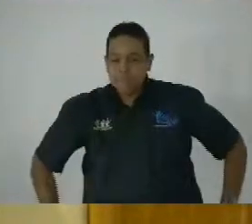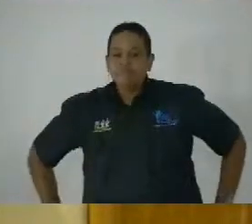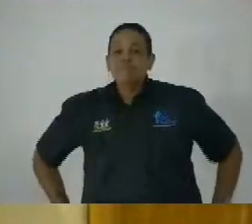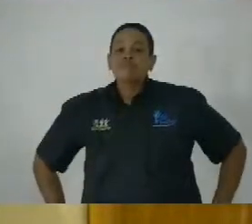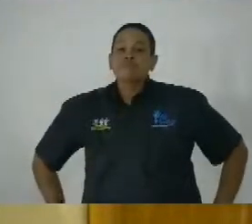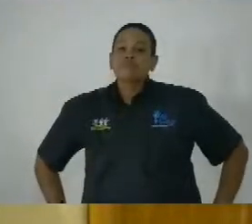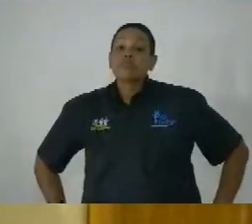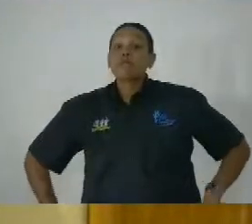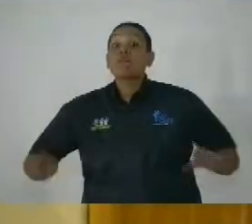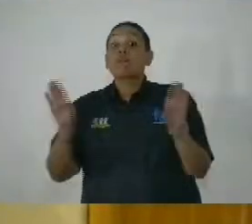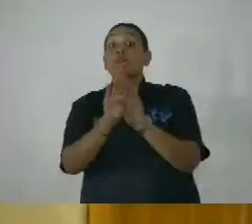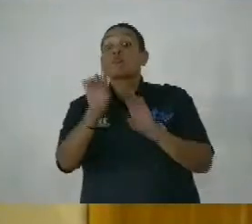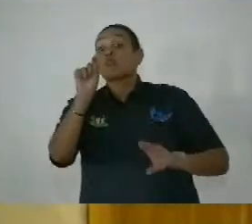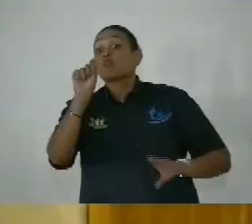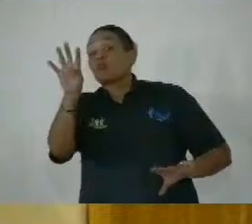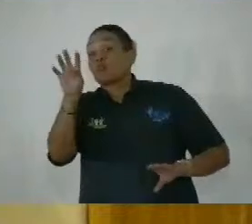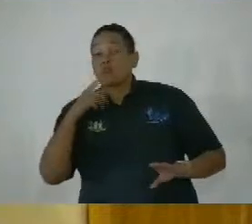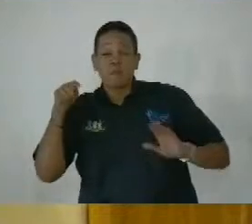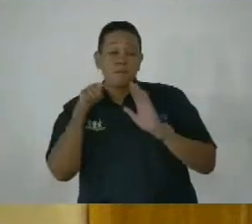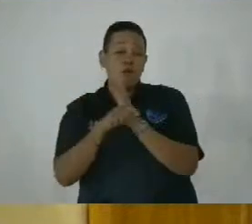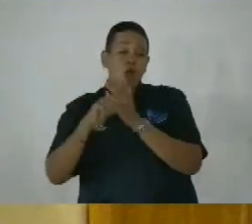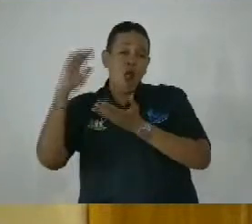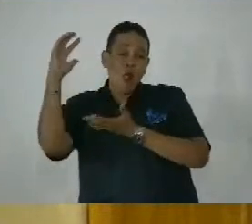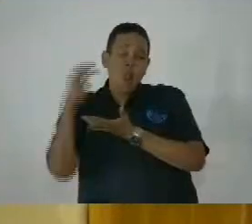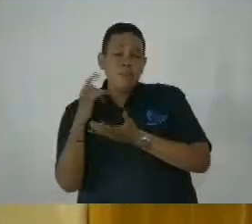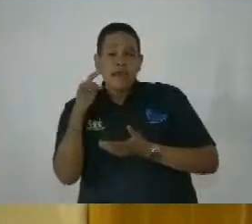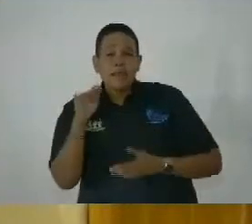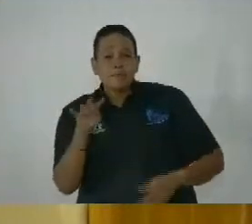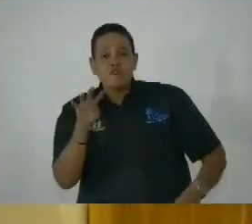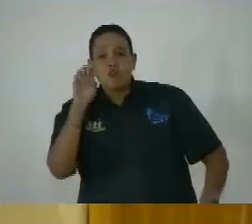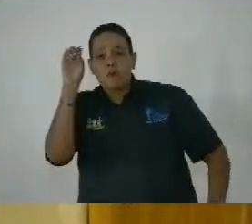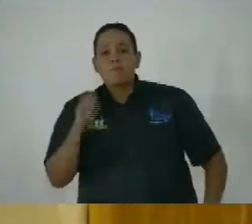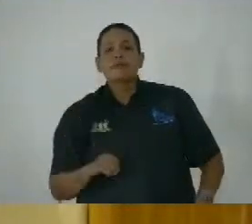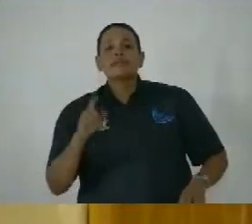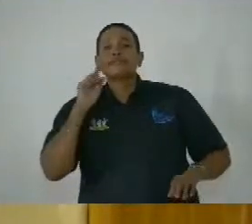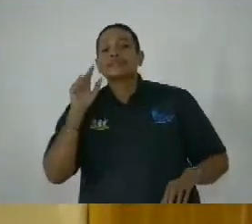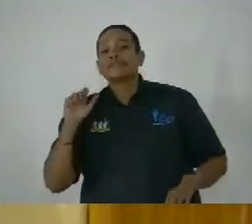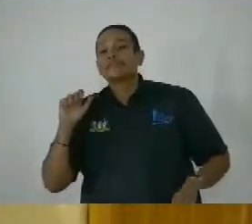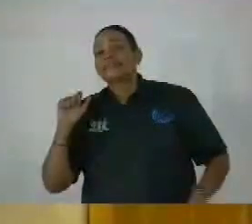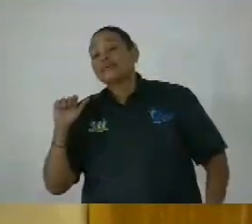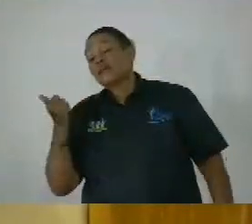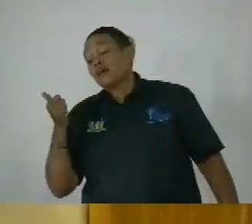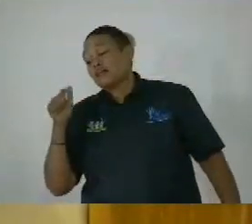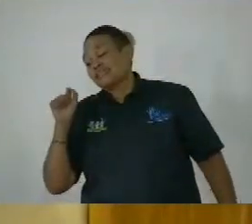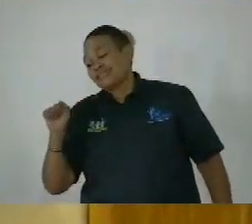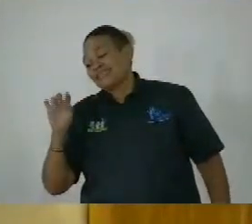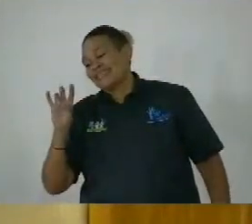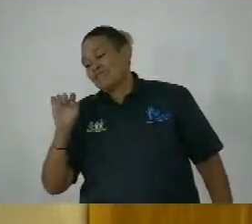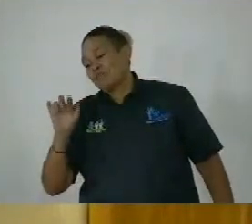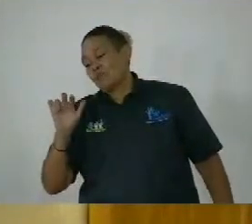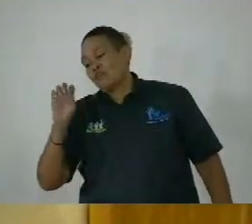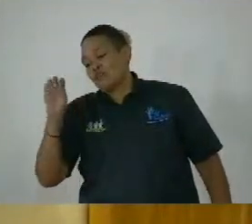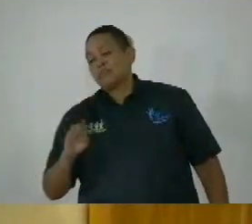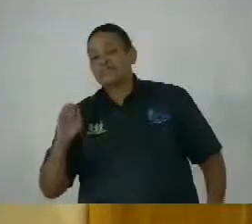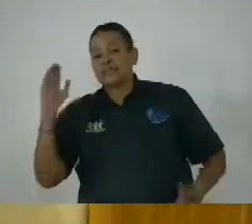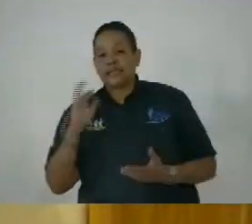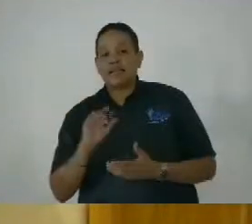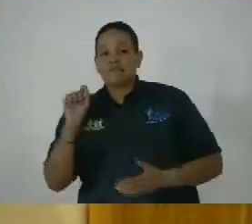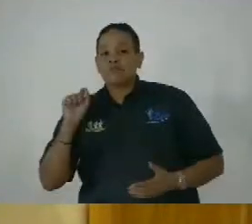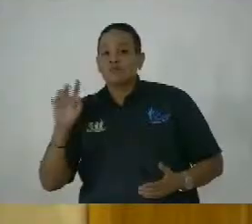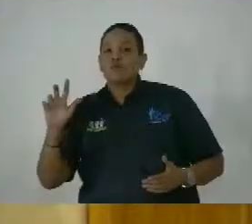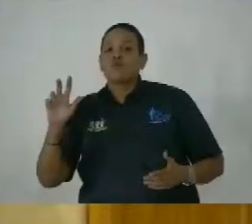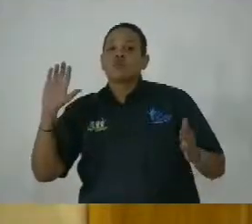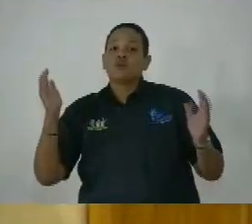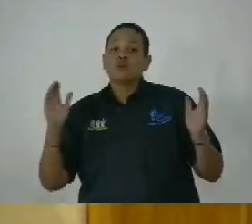At the close of 2024, murder fell by 18.4%, building on a 7.3% decline in 2023, and now we are heading towards